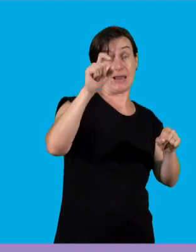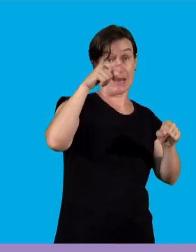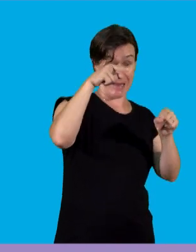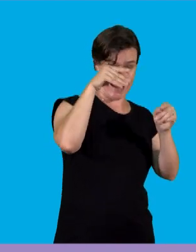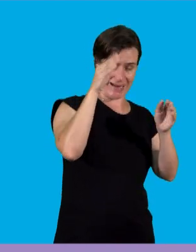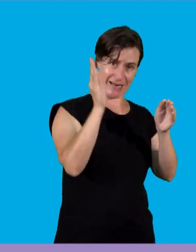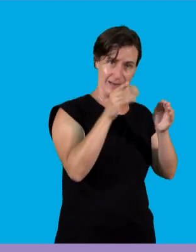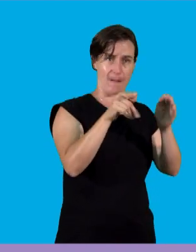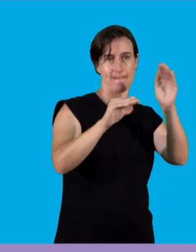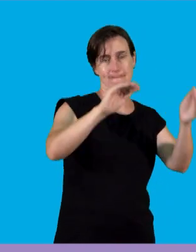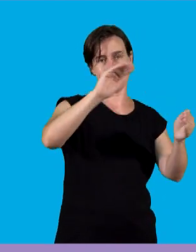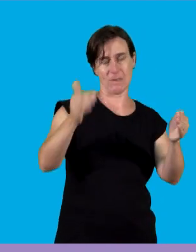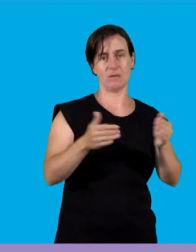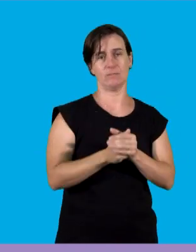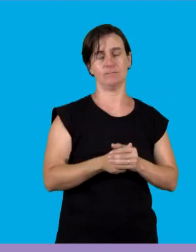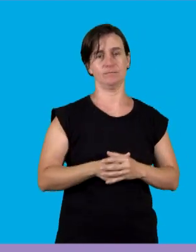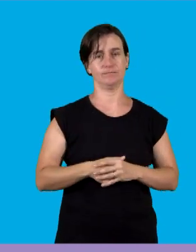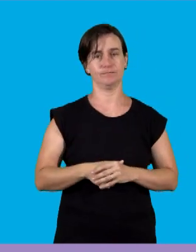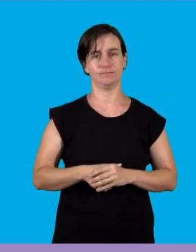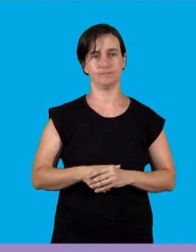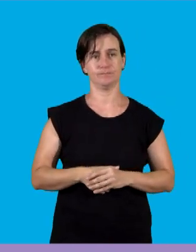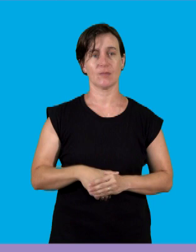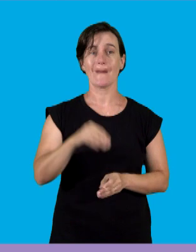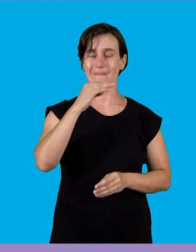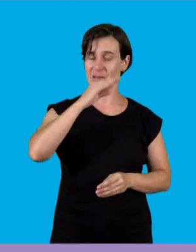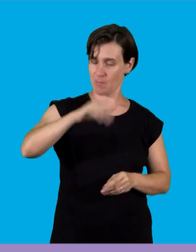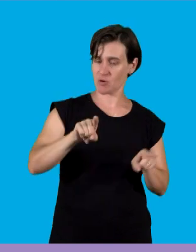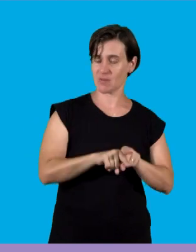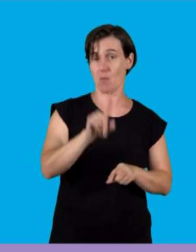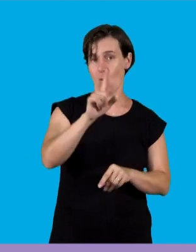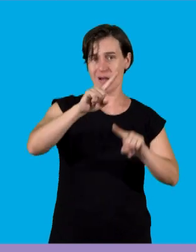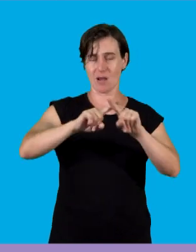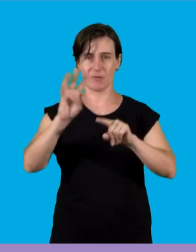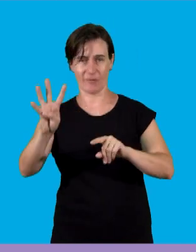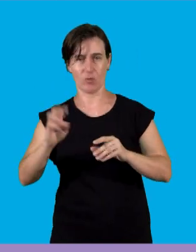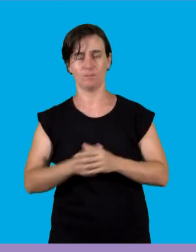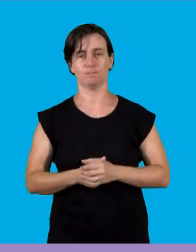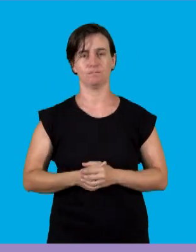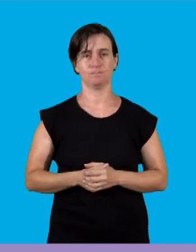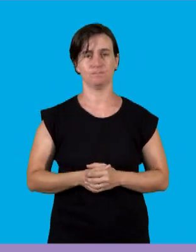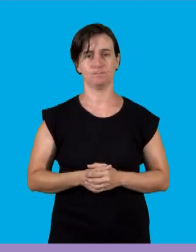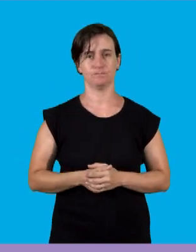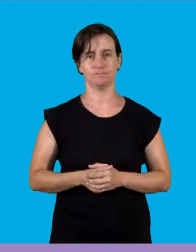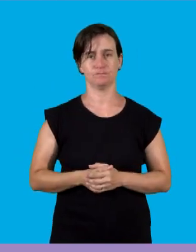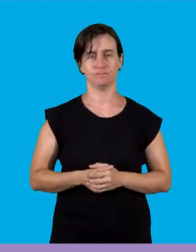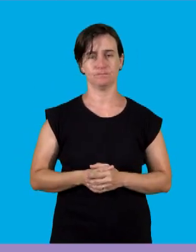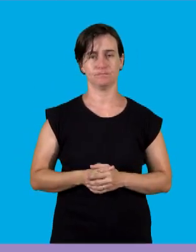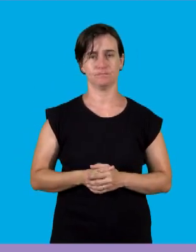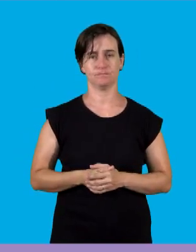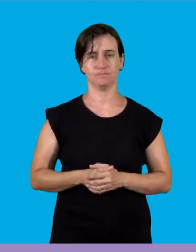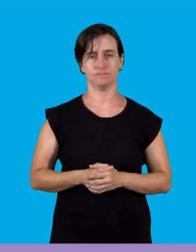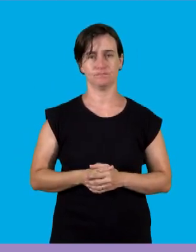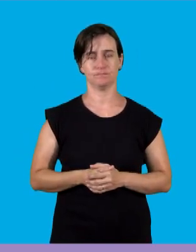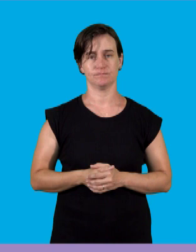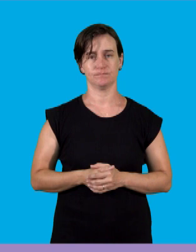12, and that will be the 1 multiplied by 4. Same rule that we applied in the numerator. Now this is